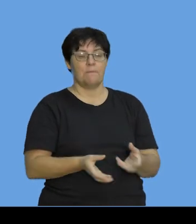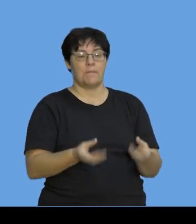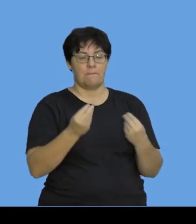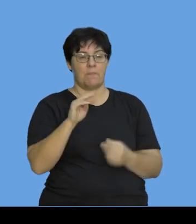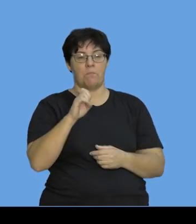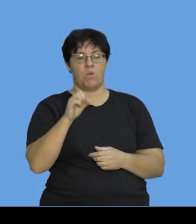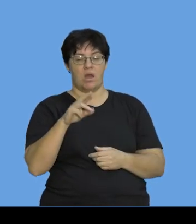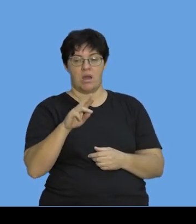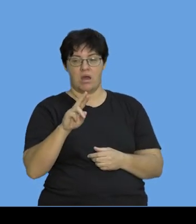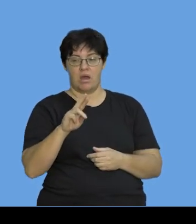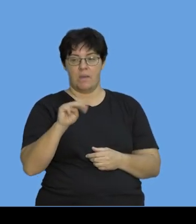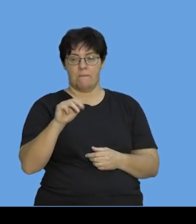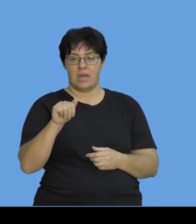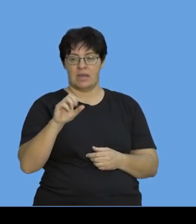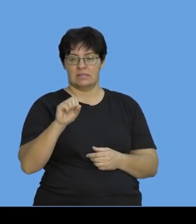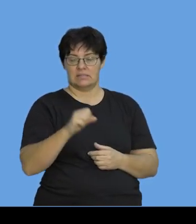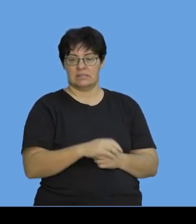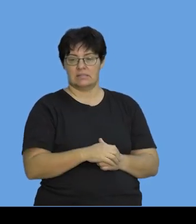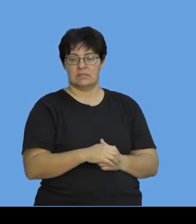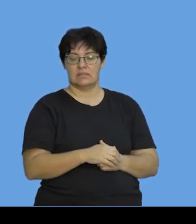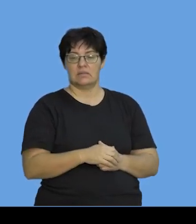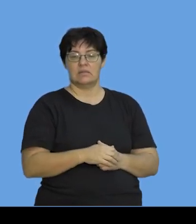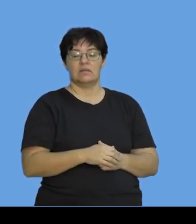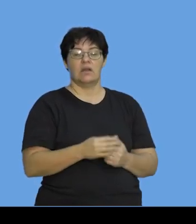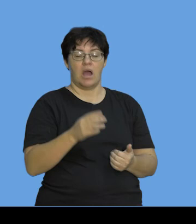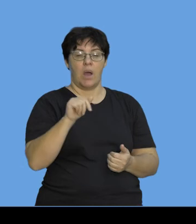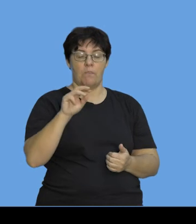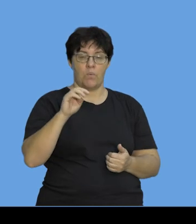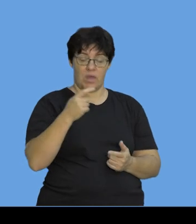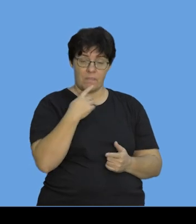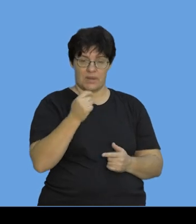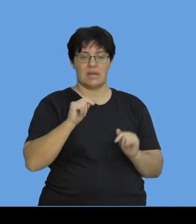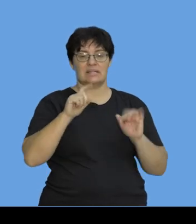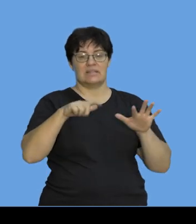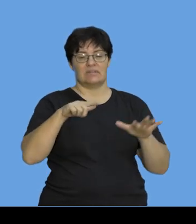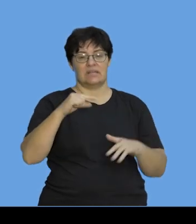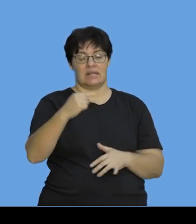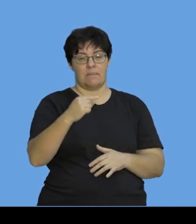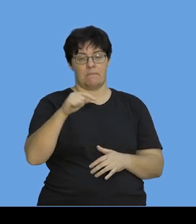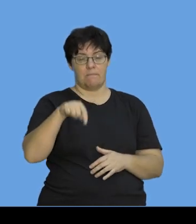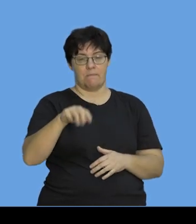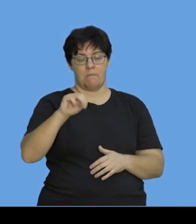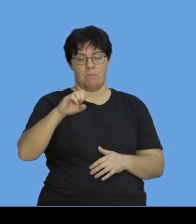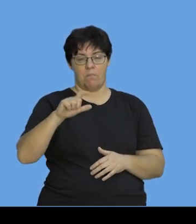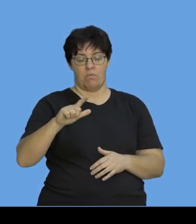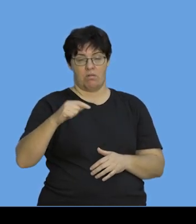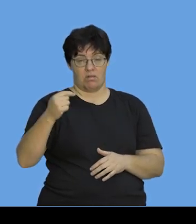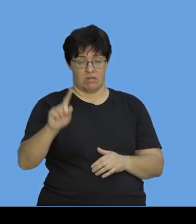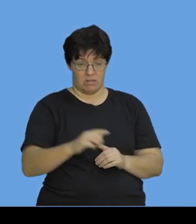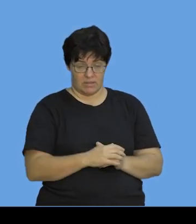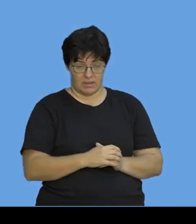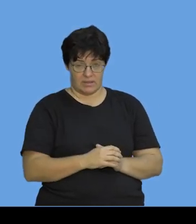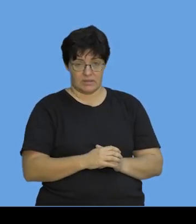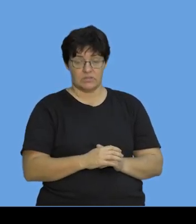mass of ammonia is what we need. It's 17 grams per mole, okay? 17. So the